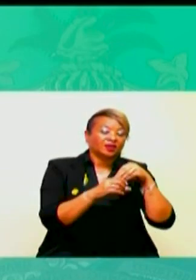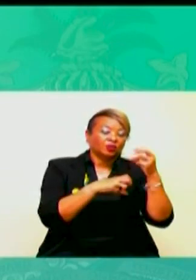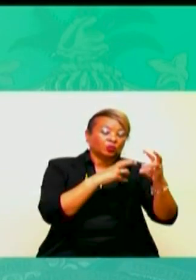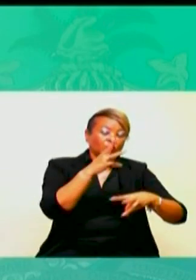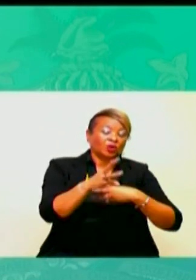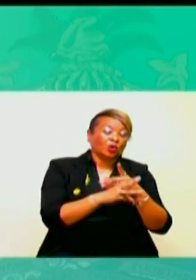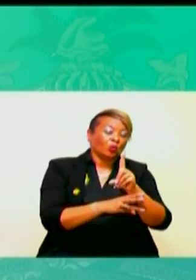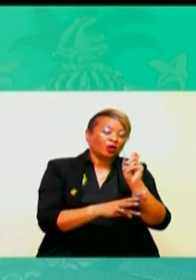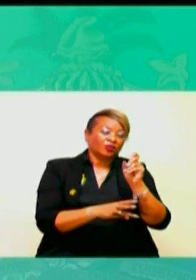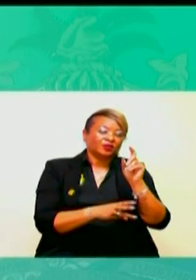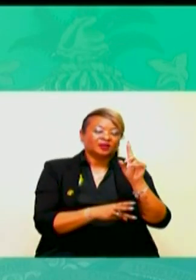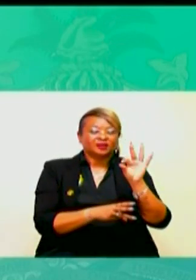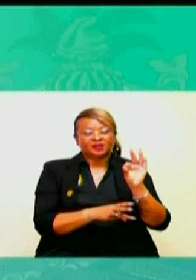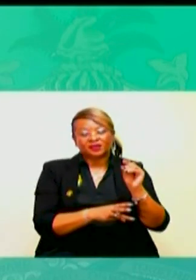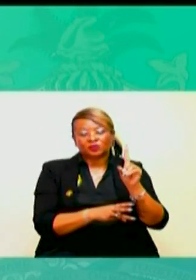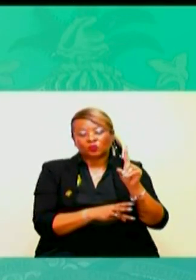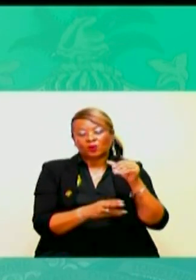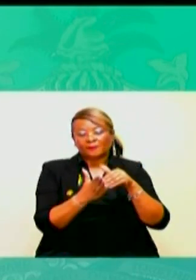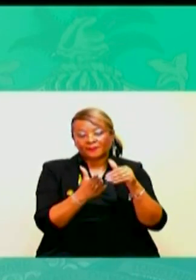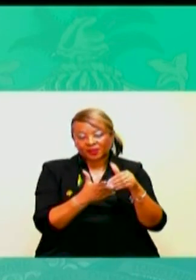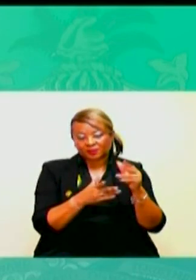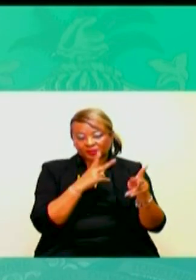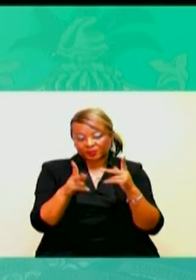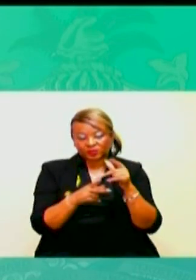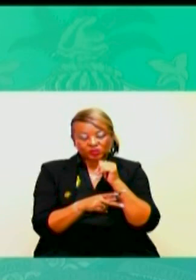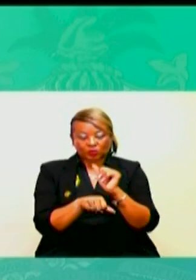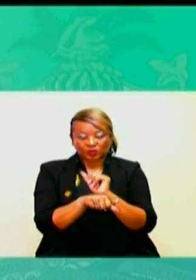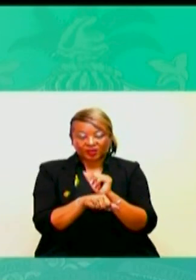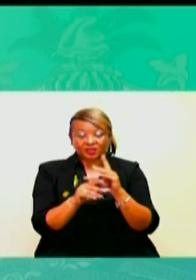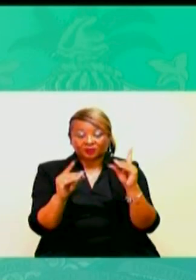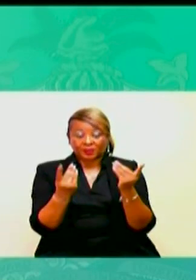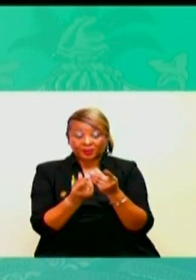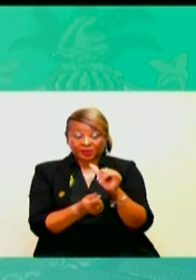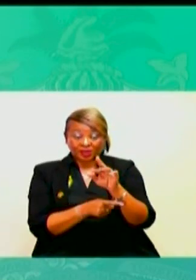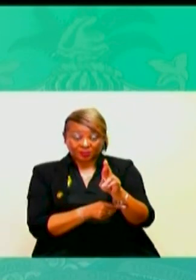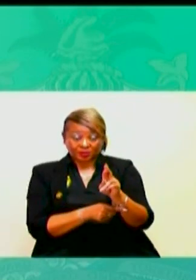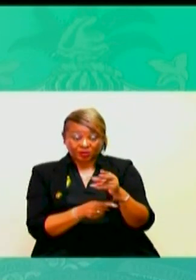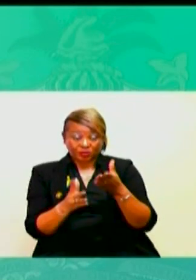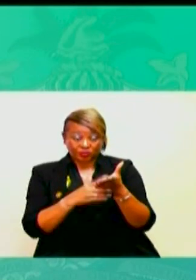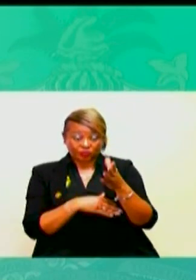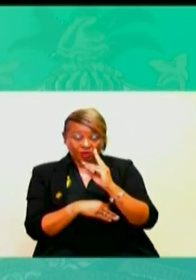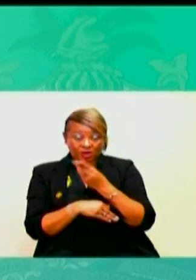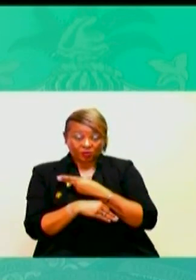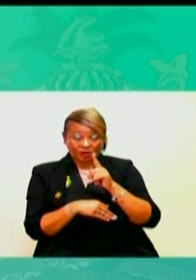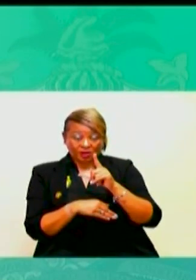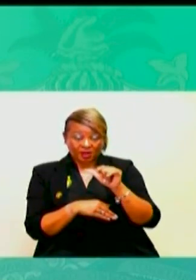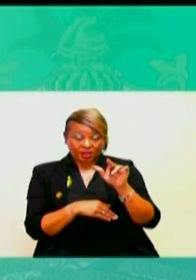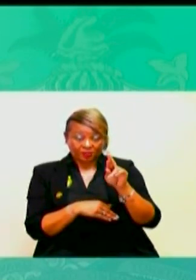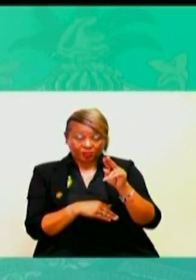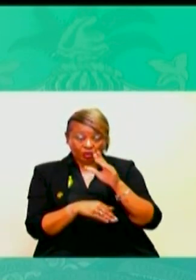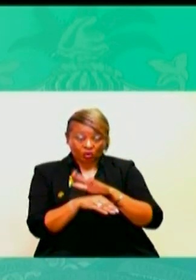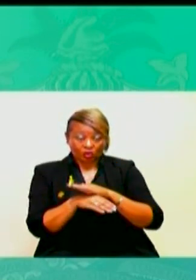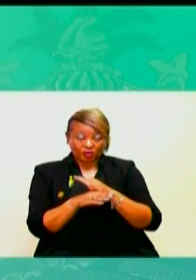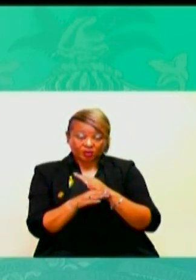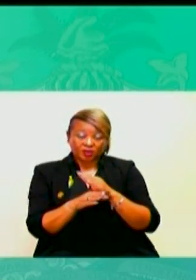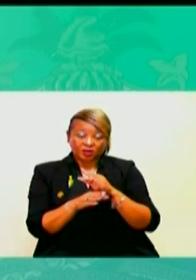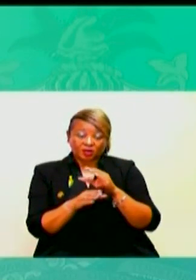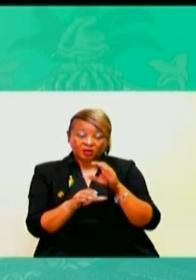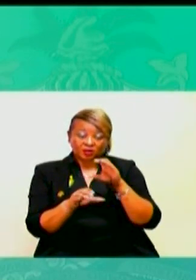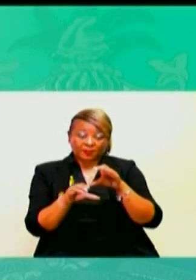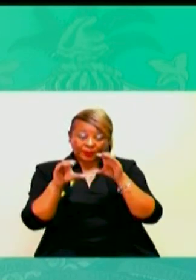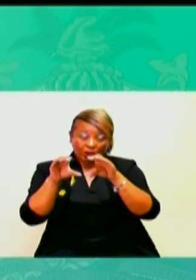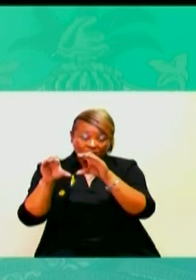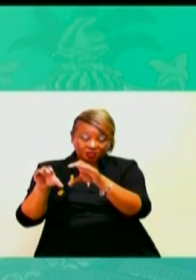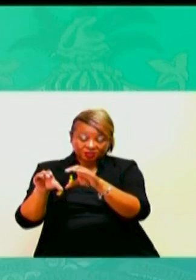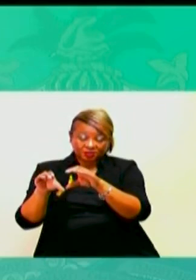191 million. Wow. As for us in the Department of Labor, through our Labor on the Blocks, Labor on the Campus, we have